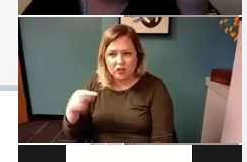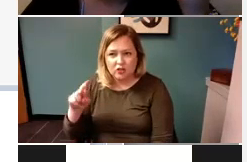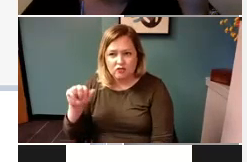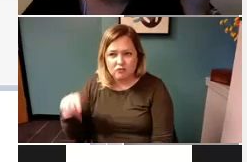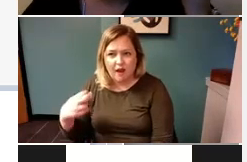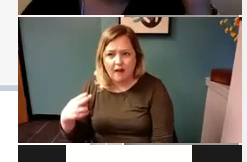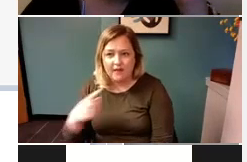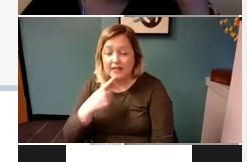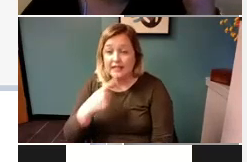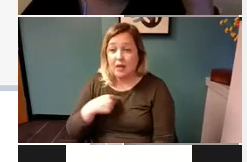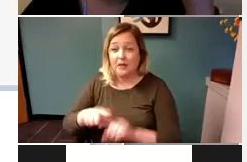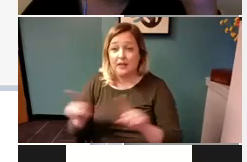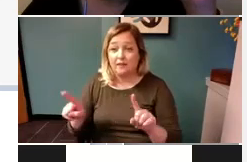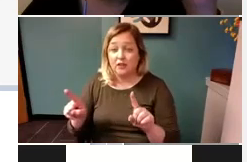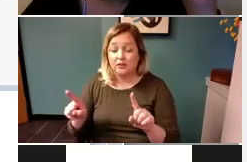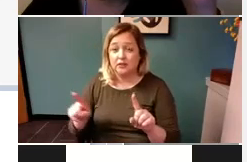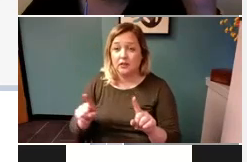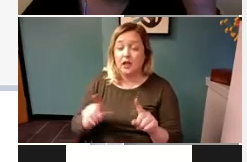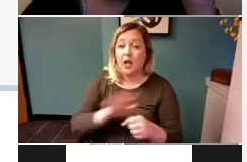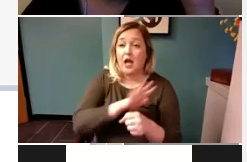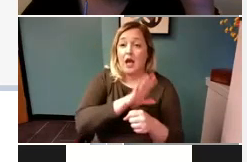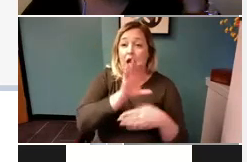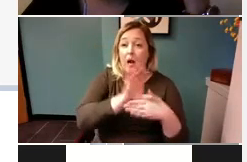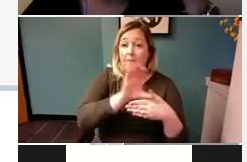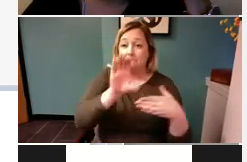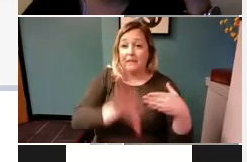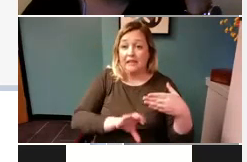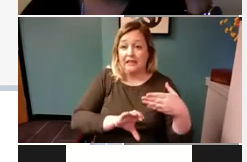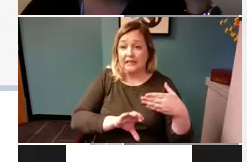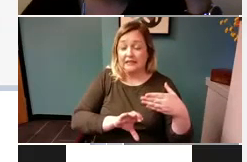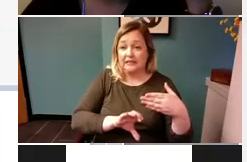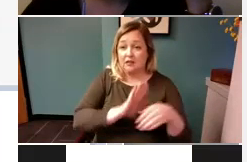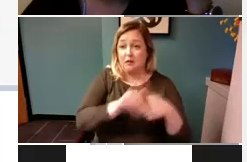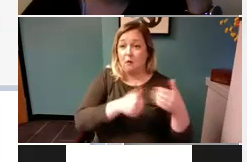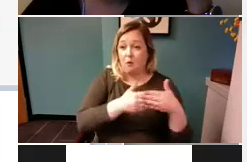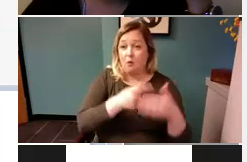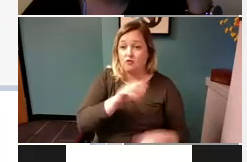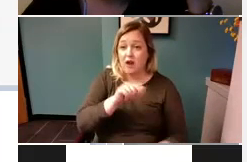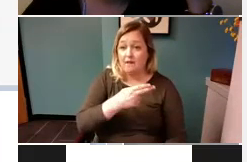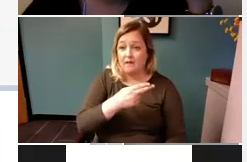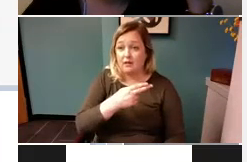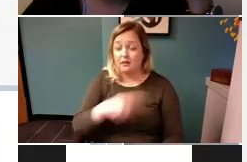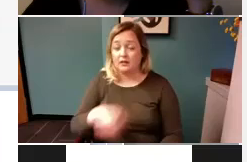a complete graph and a non-complete graph. So a click and not a click.